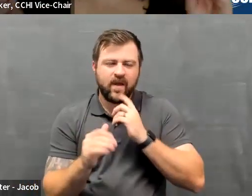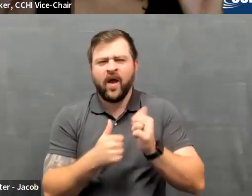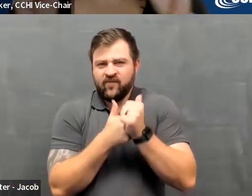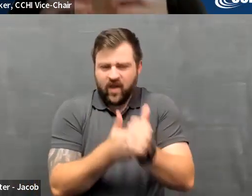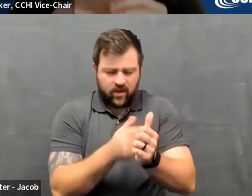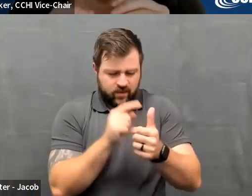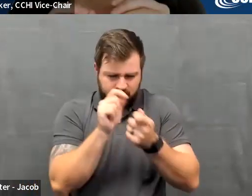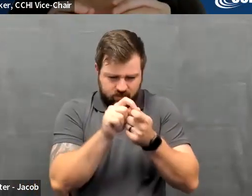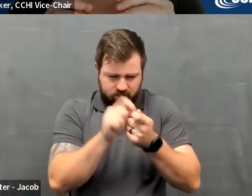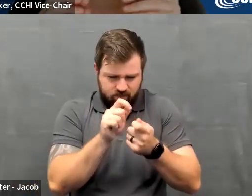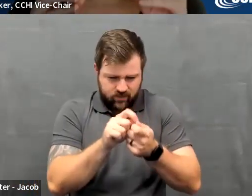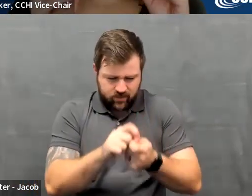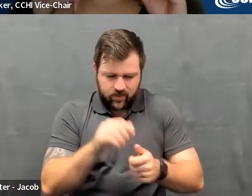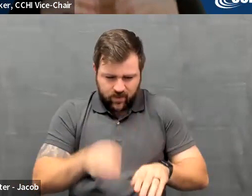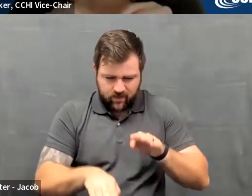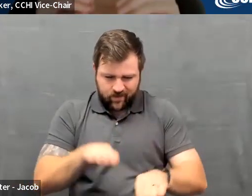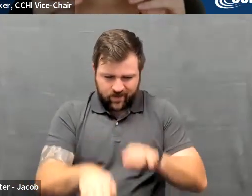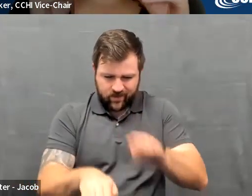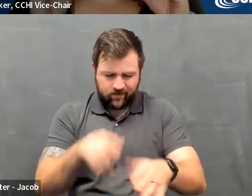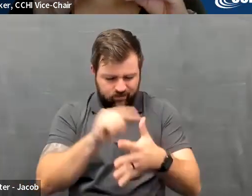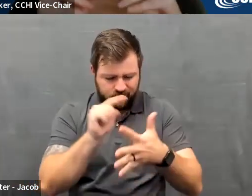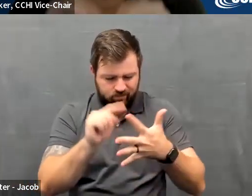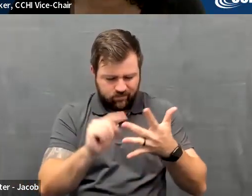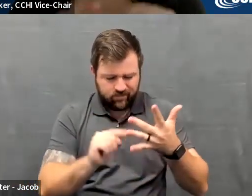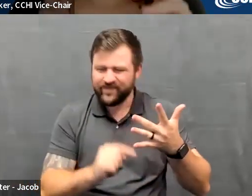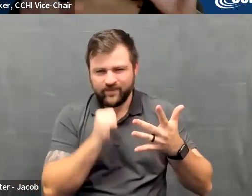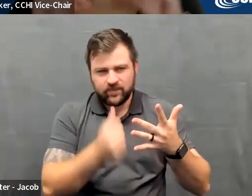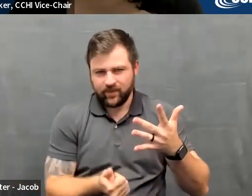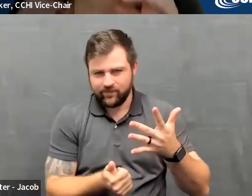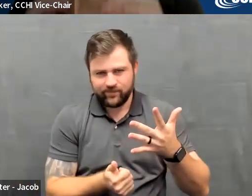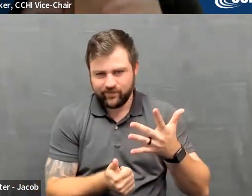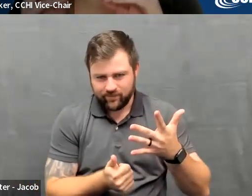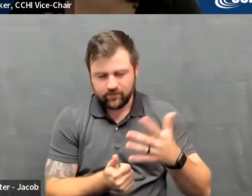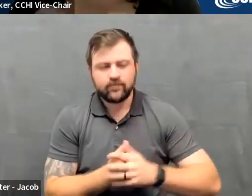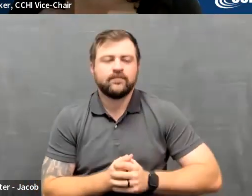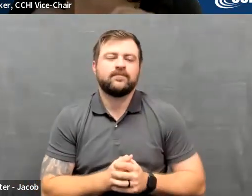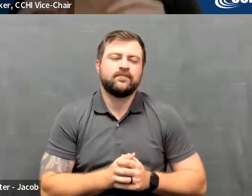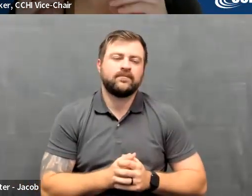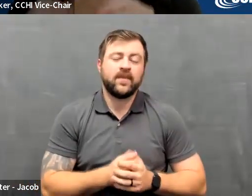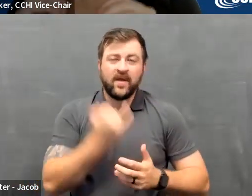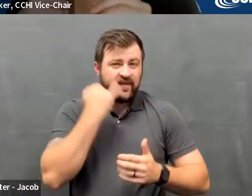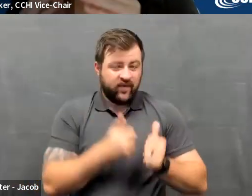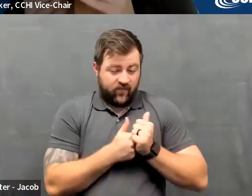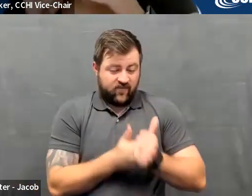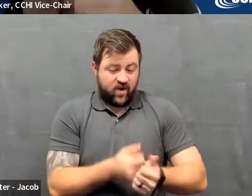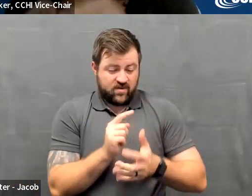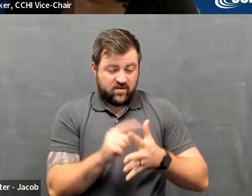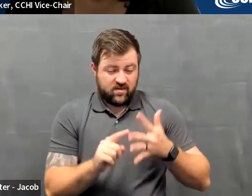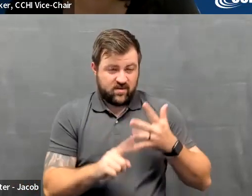the recipe exactly. Even within the following of the recipe, there